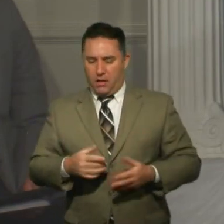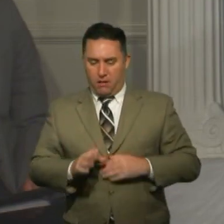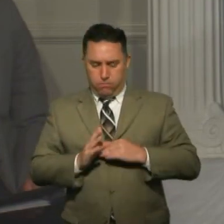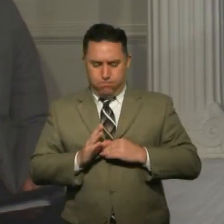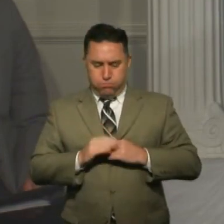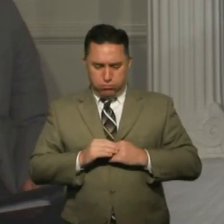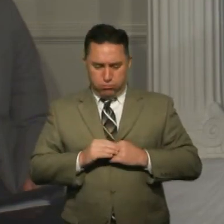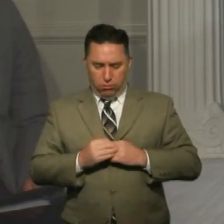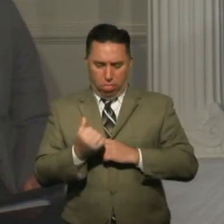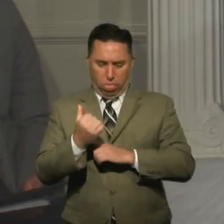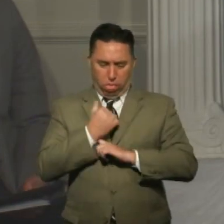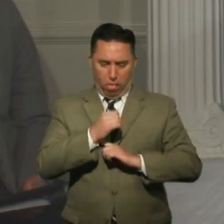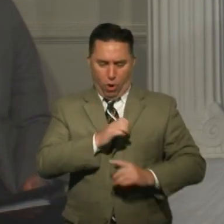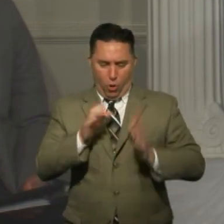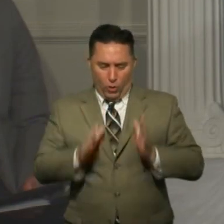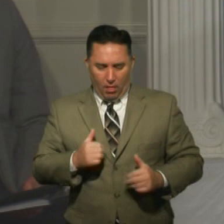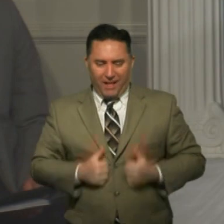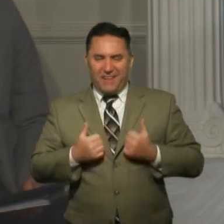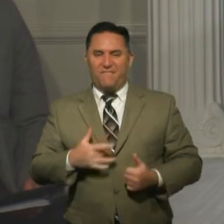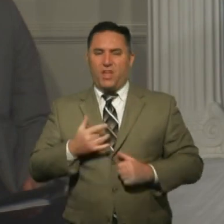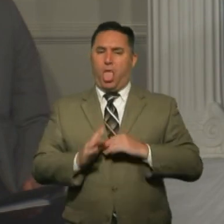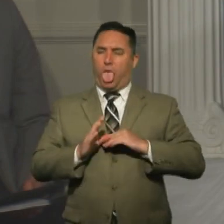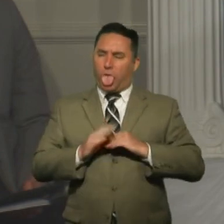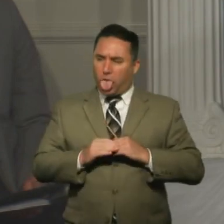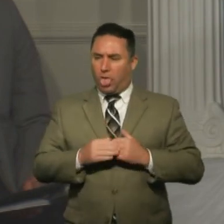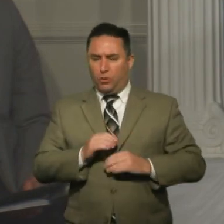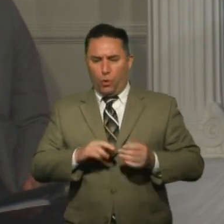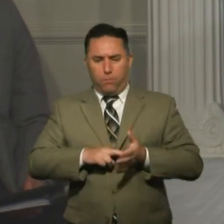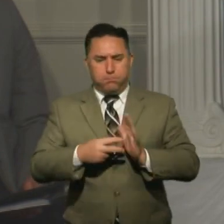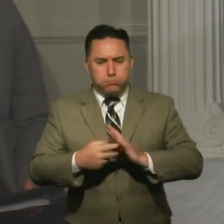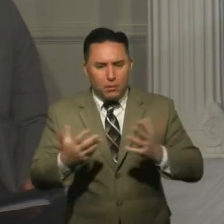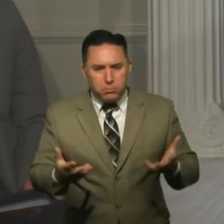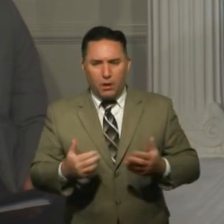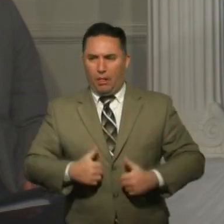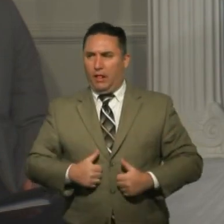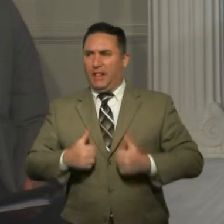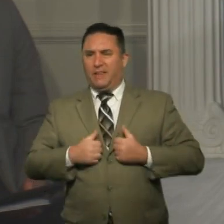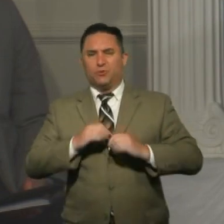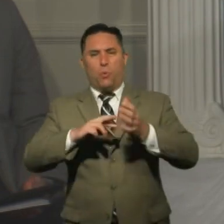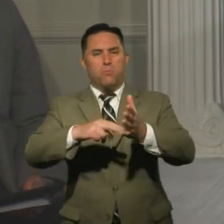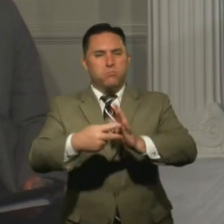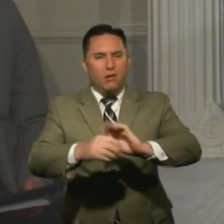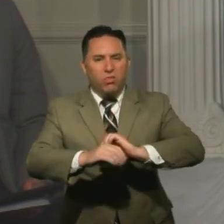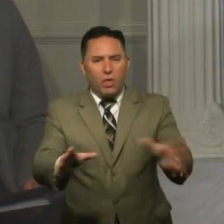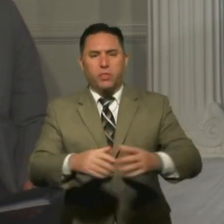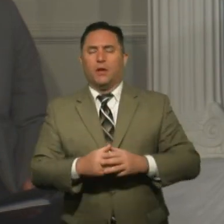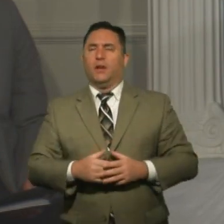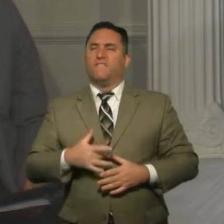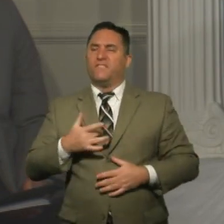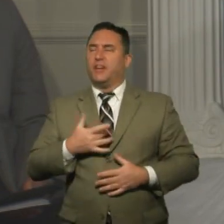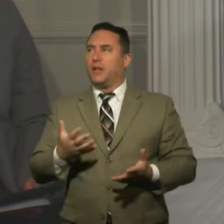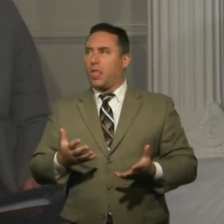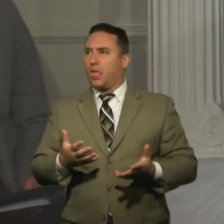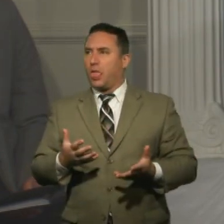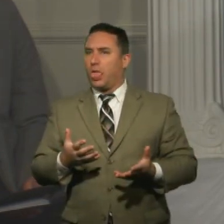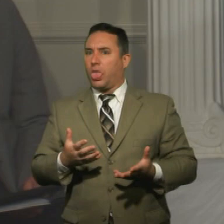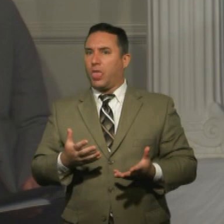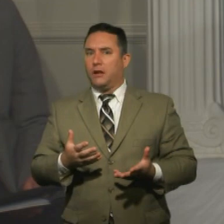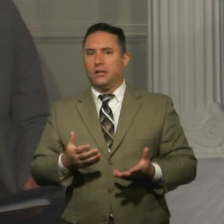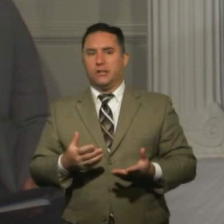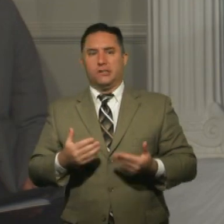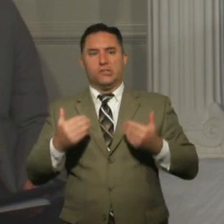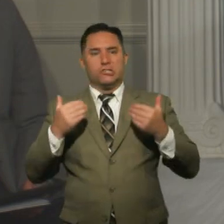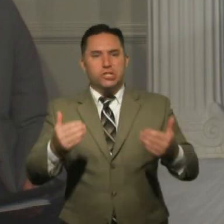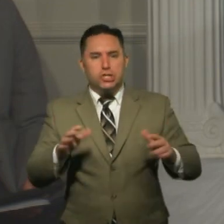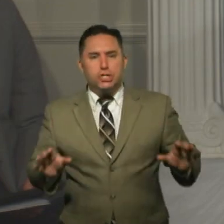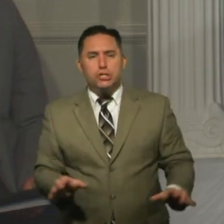Christian life. You feel like you're living a life with no purpose, a life with no meaning. You feel like you're driving and giving all